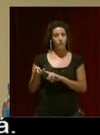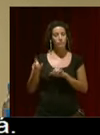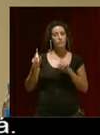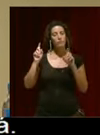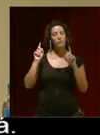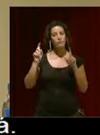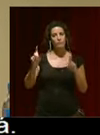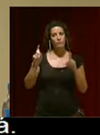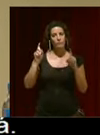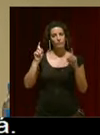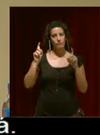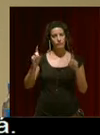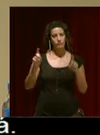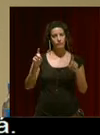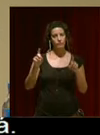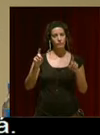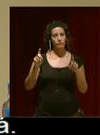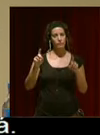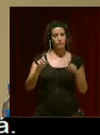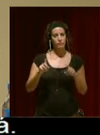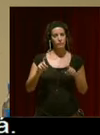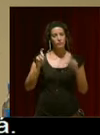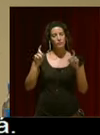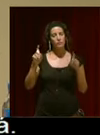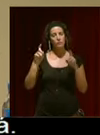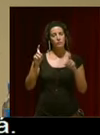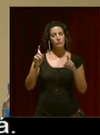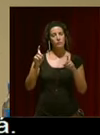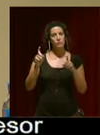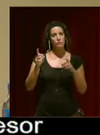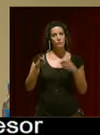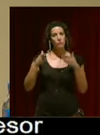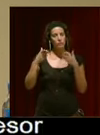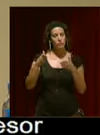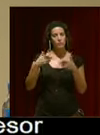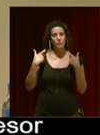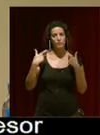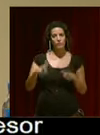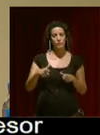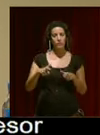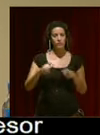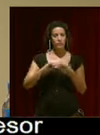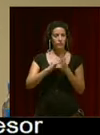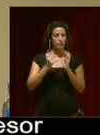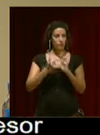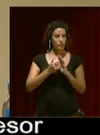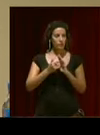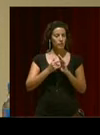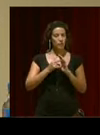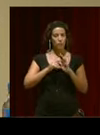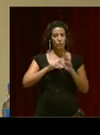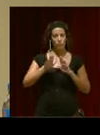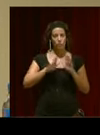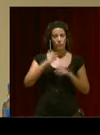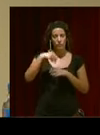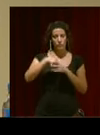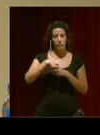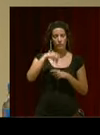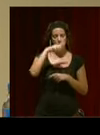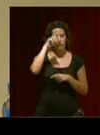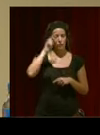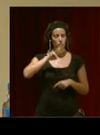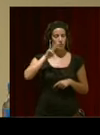Juan González Víctor. He is the university professor, assistant university professor, lecturing